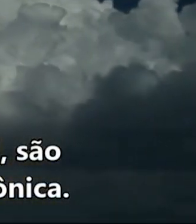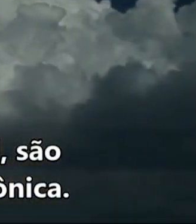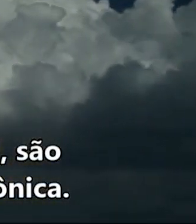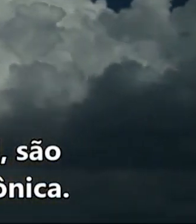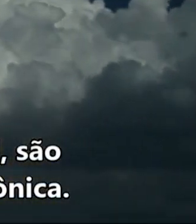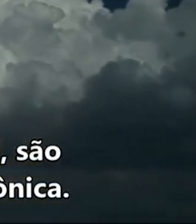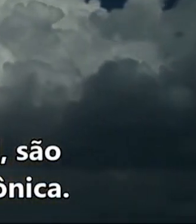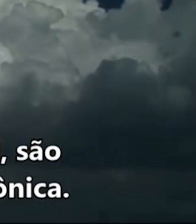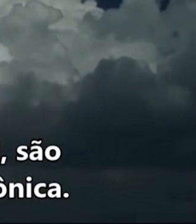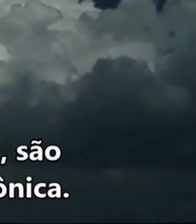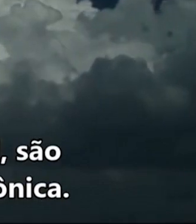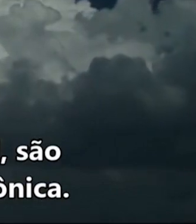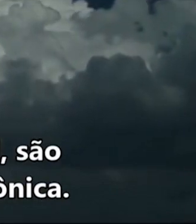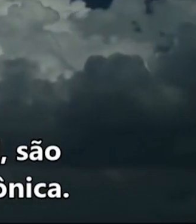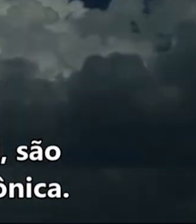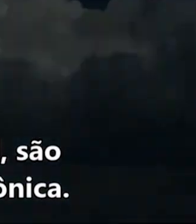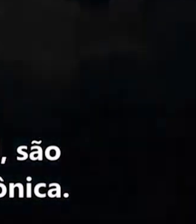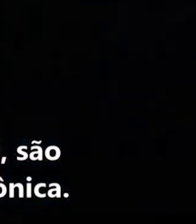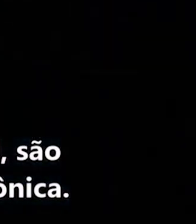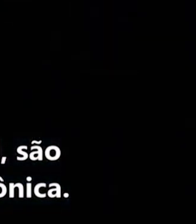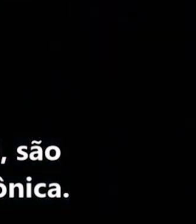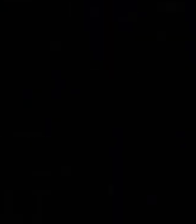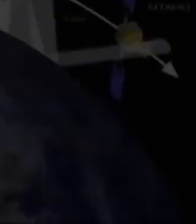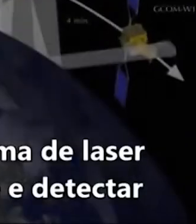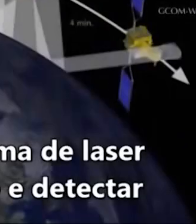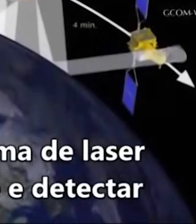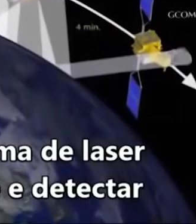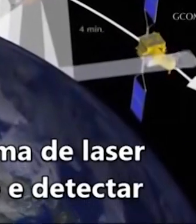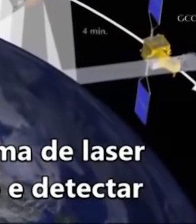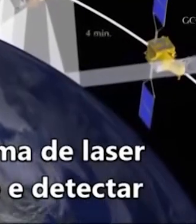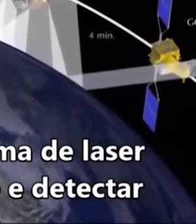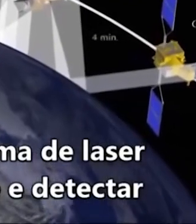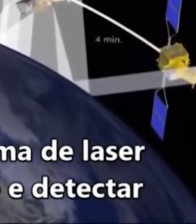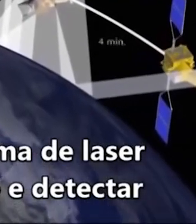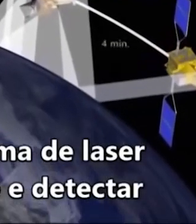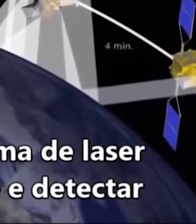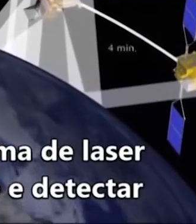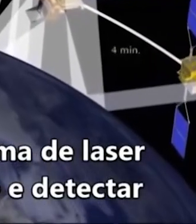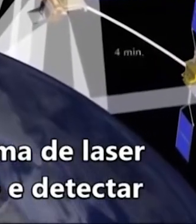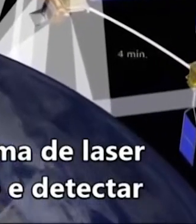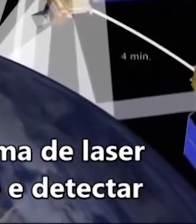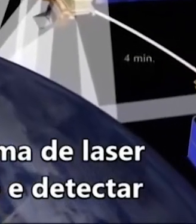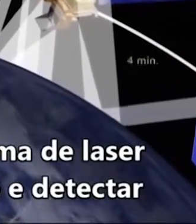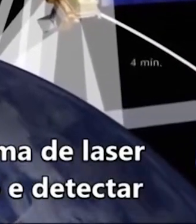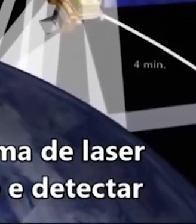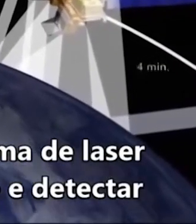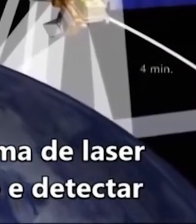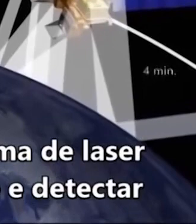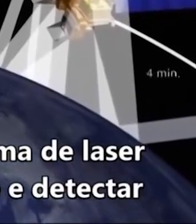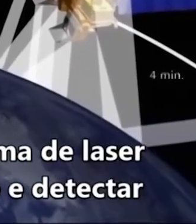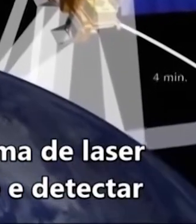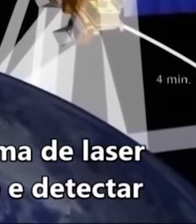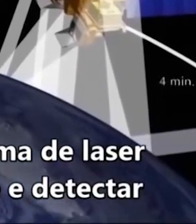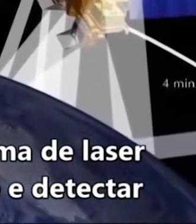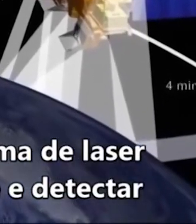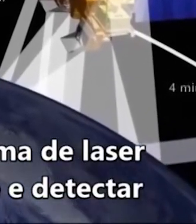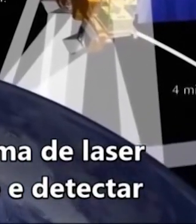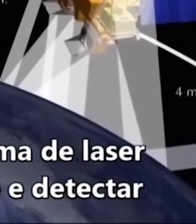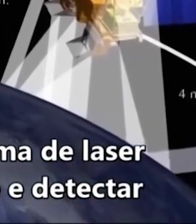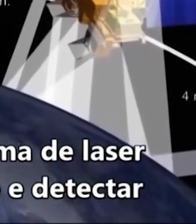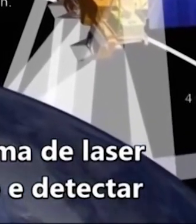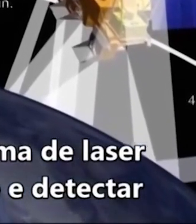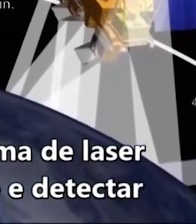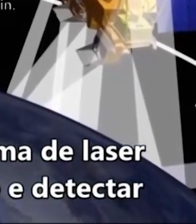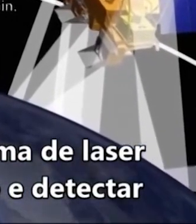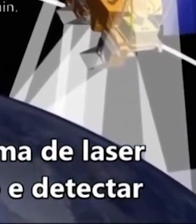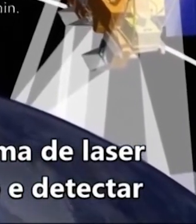15% of the total, are scattered over the Amazon basin. Calypso, short for Cloud Aerosol LiDAR and Infrared Pathfinder